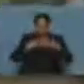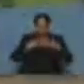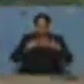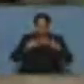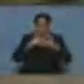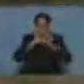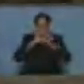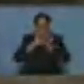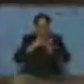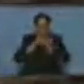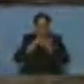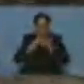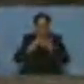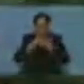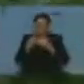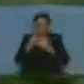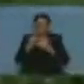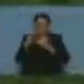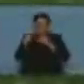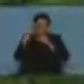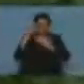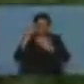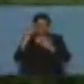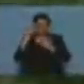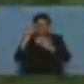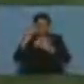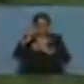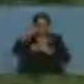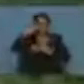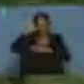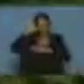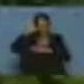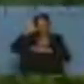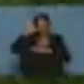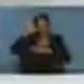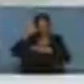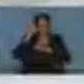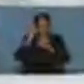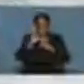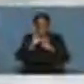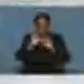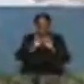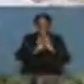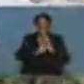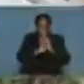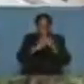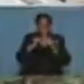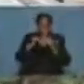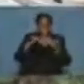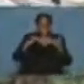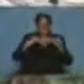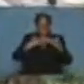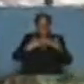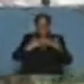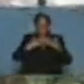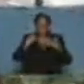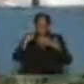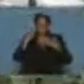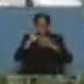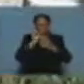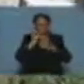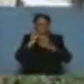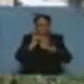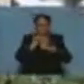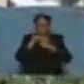very complex issue that includes the Attorney General, the Ministers of Immigration, National Security, Social Services, and